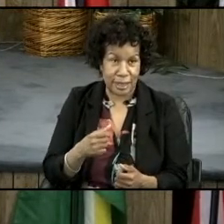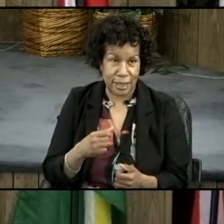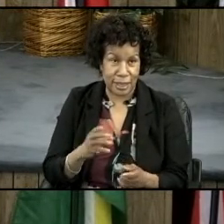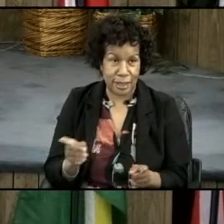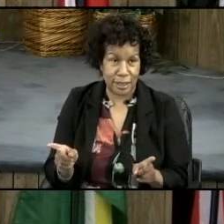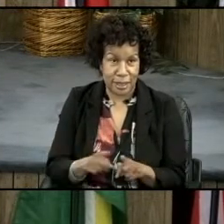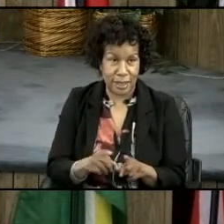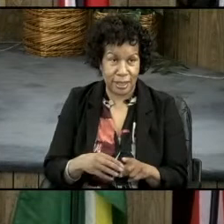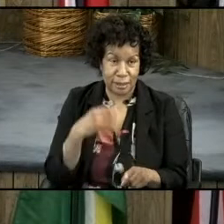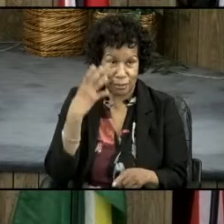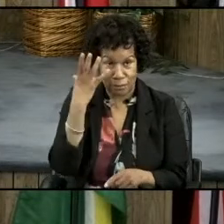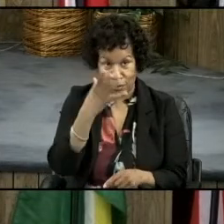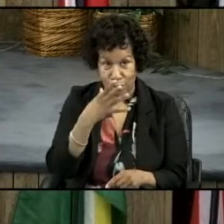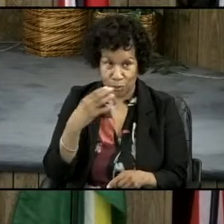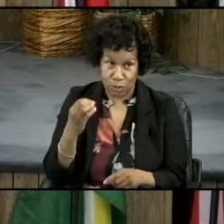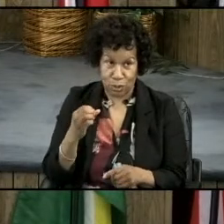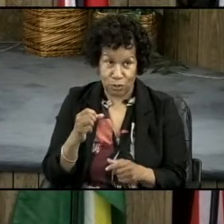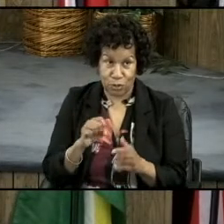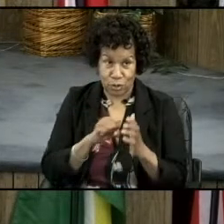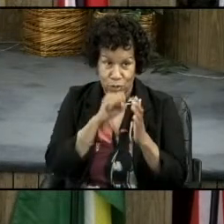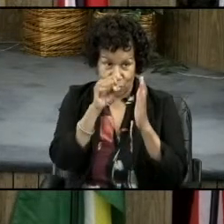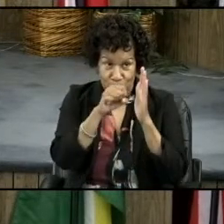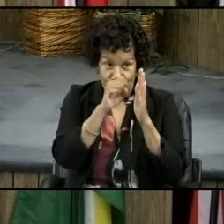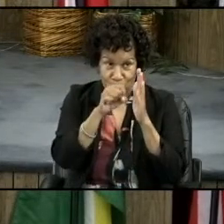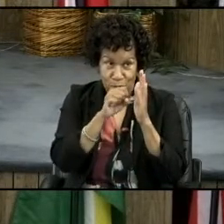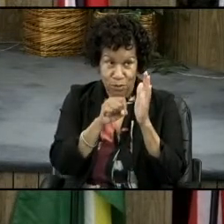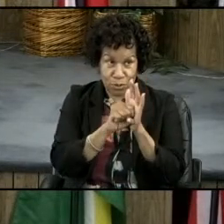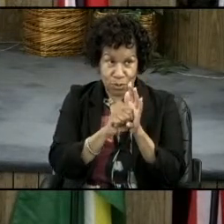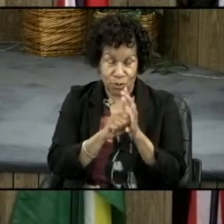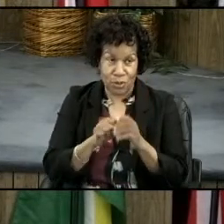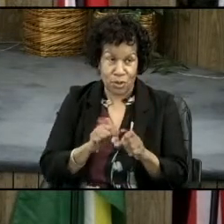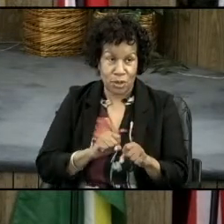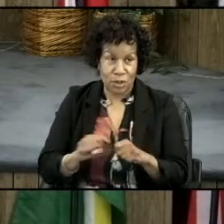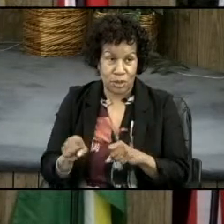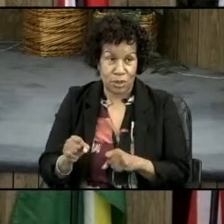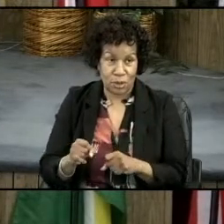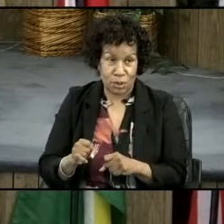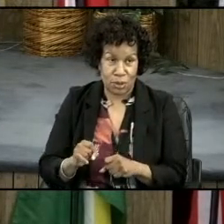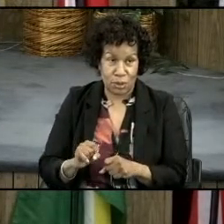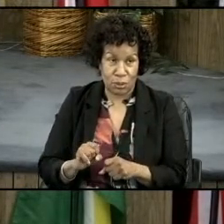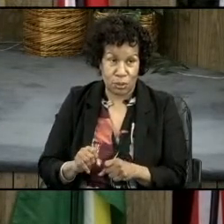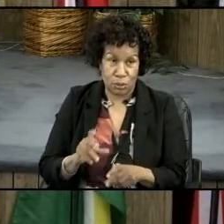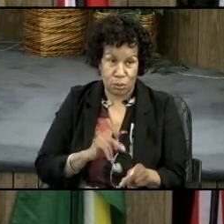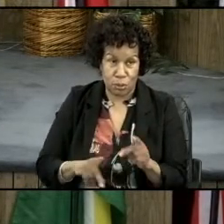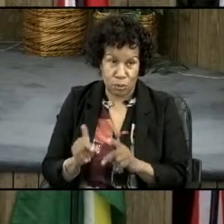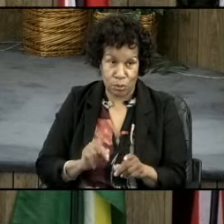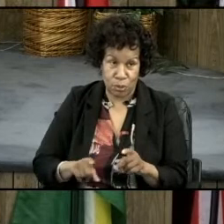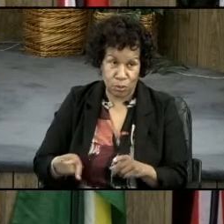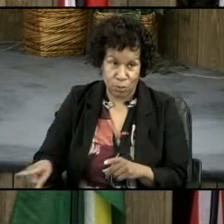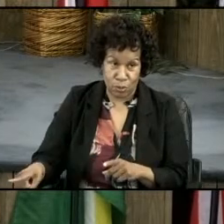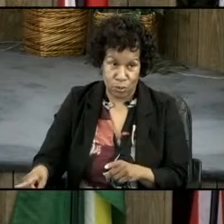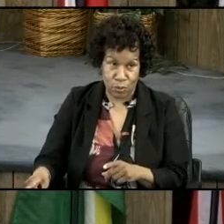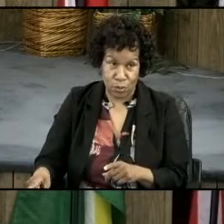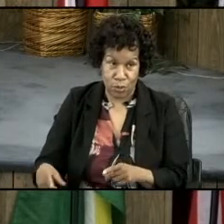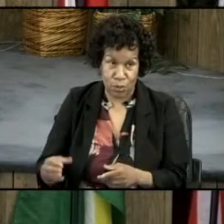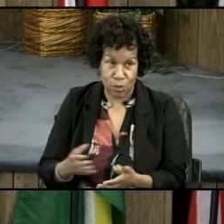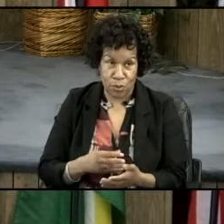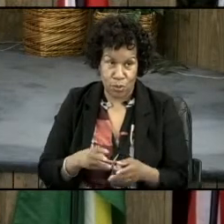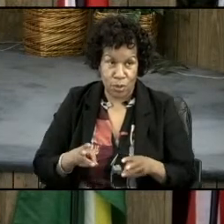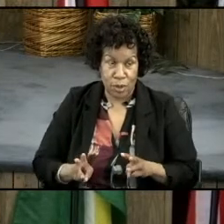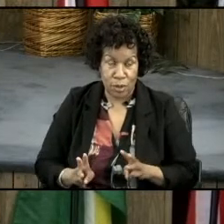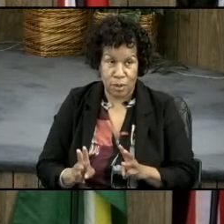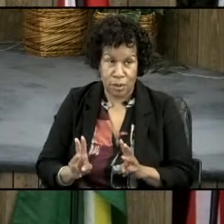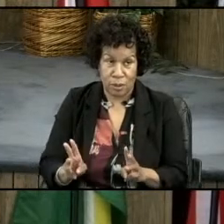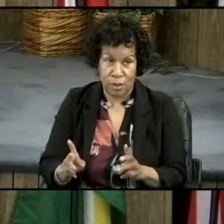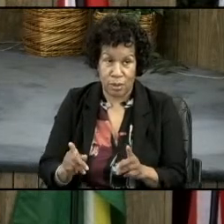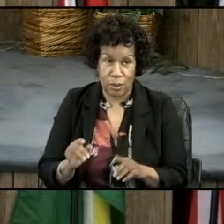the movies make it look. And so the Israelis, they had a certain way to put a battle into